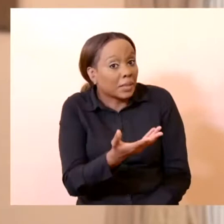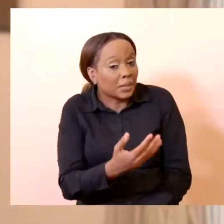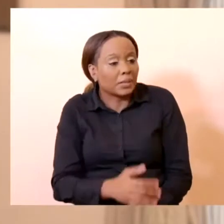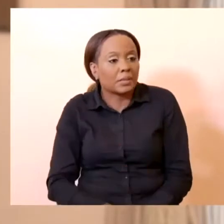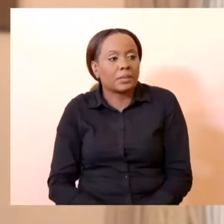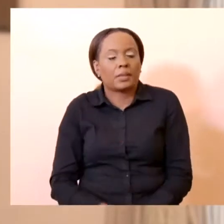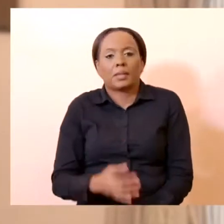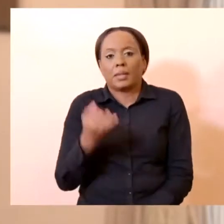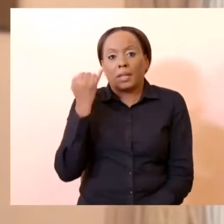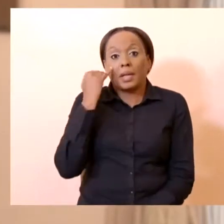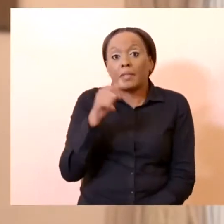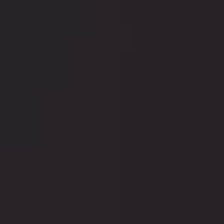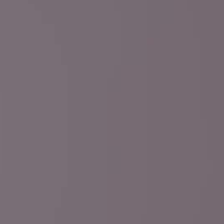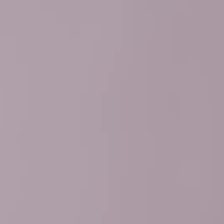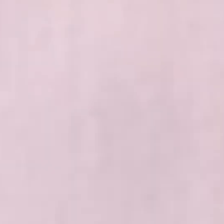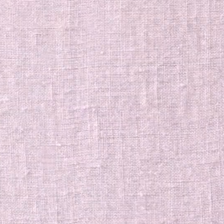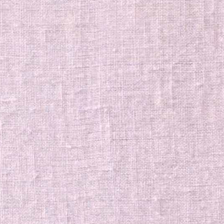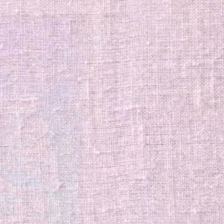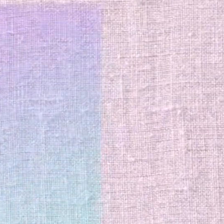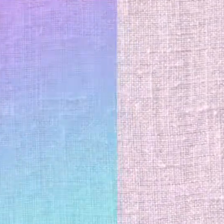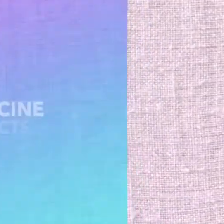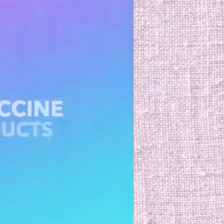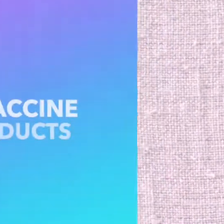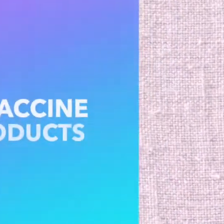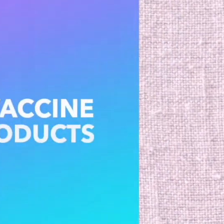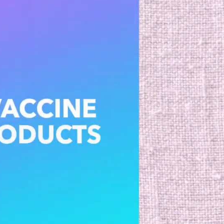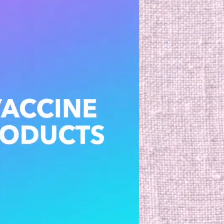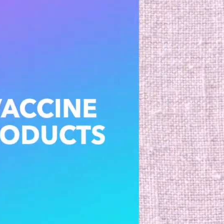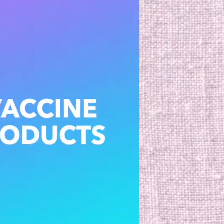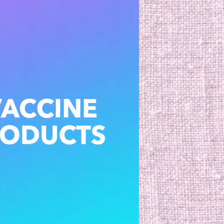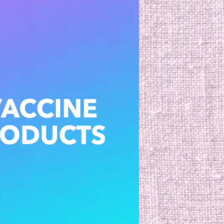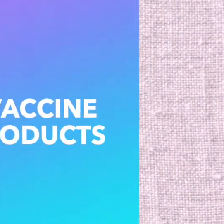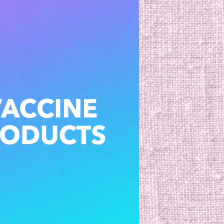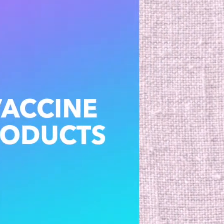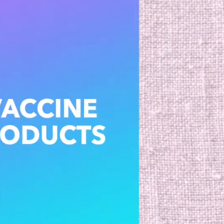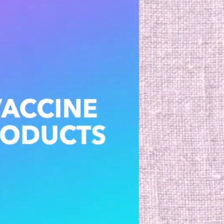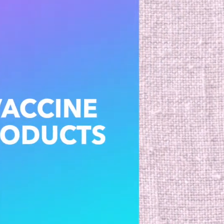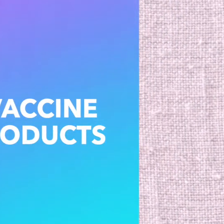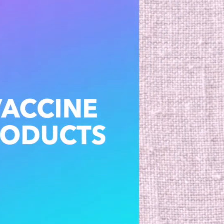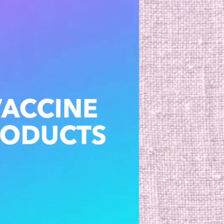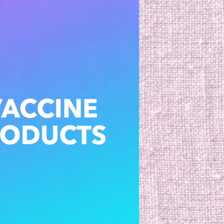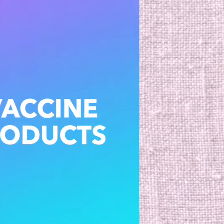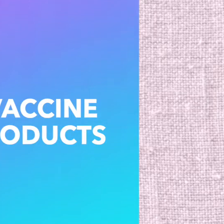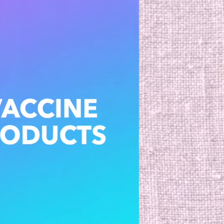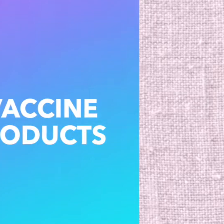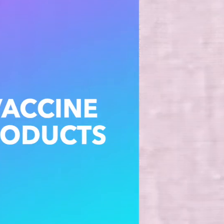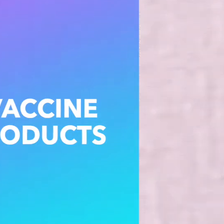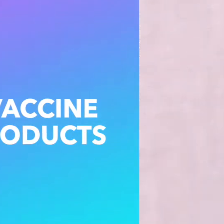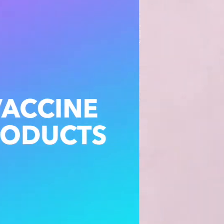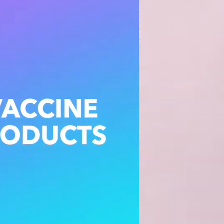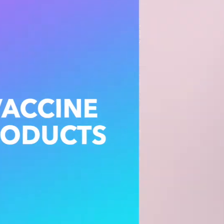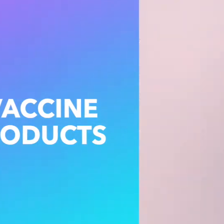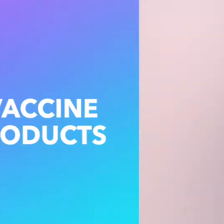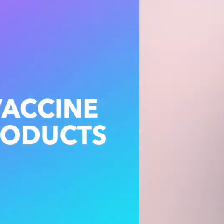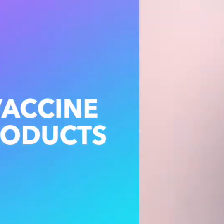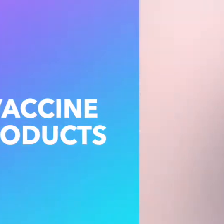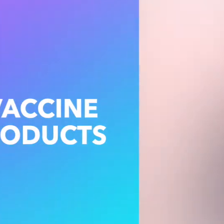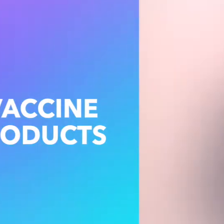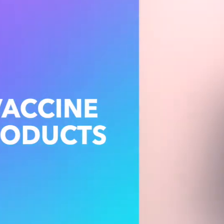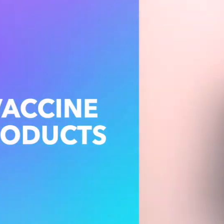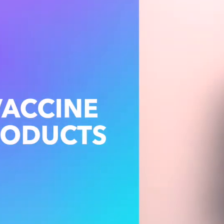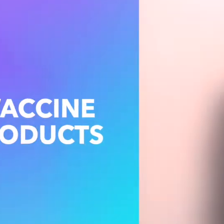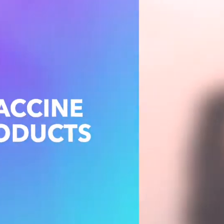for us to use. The Oxford Astra Zenaca vaccine does not contain blood